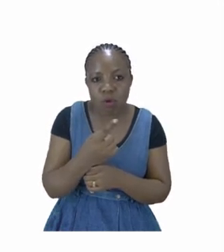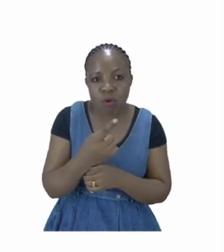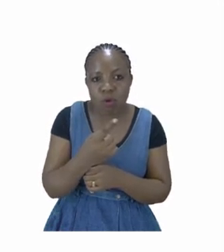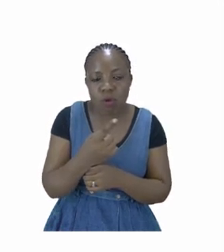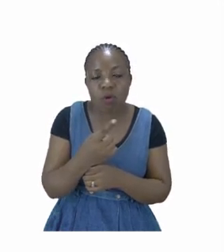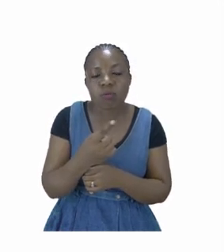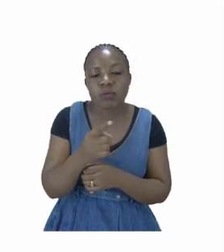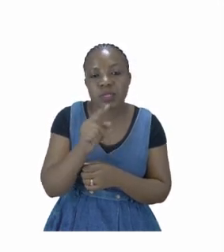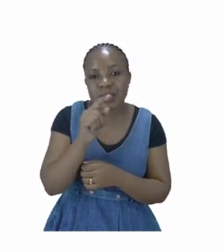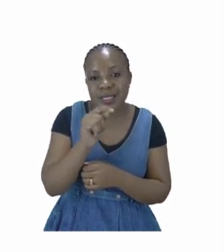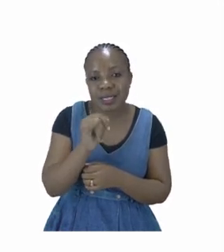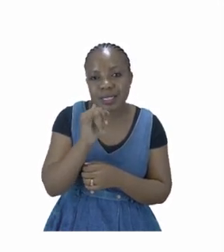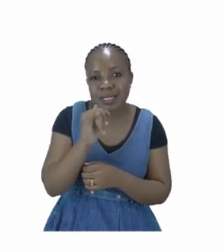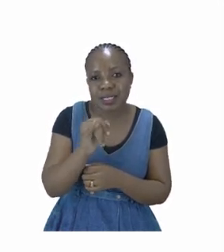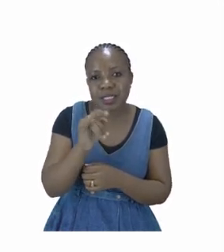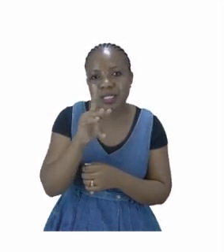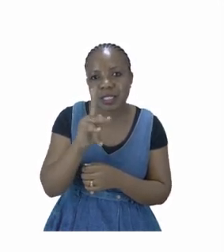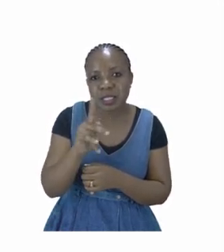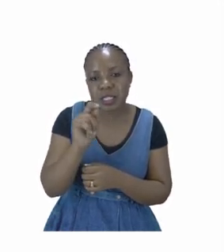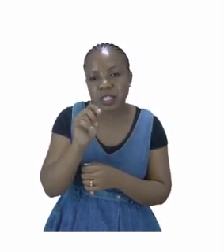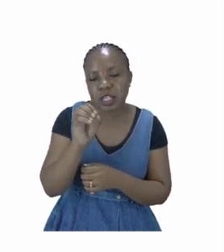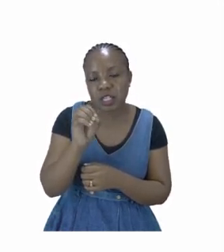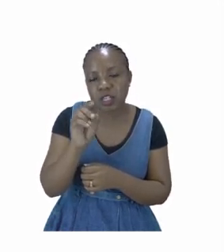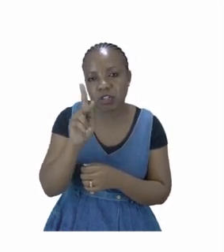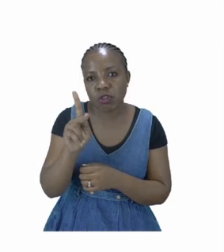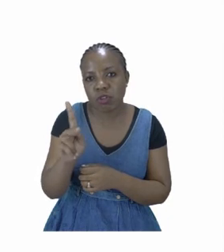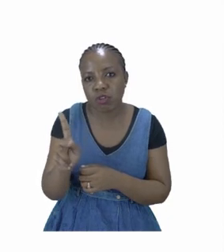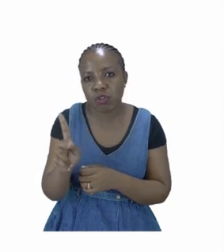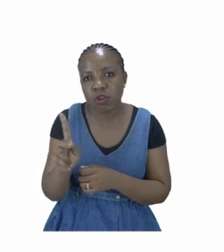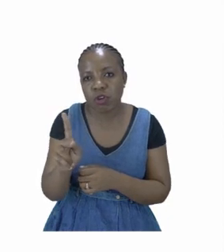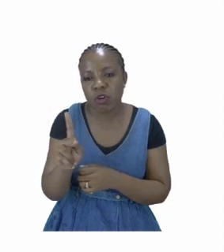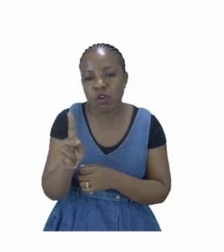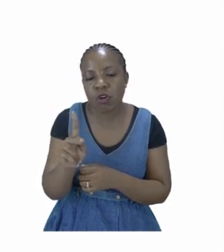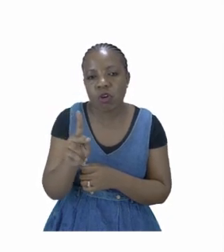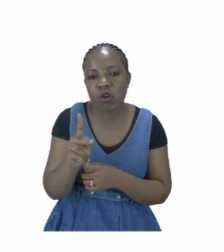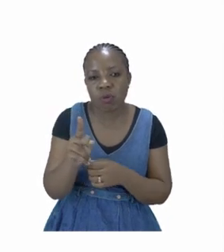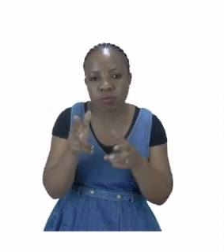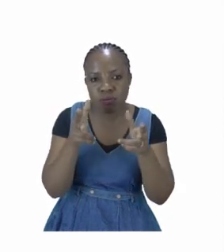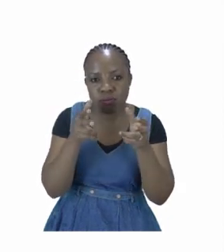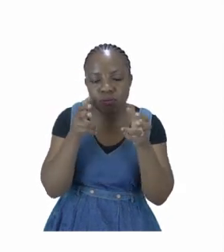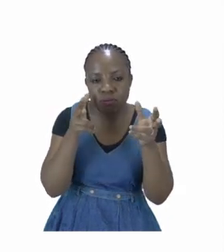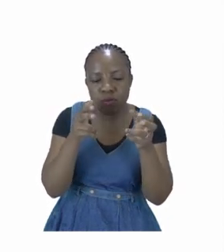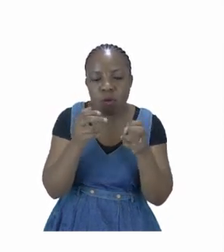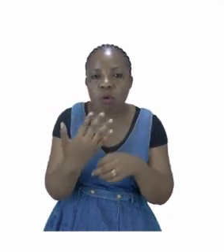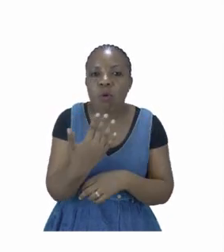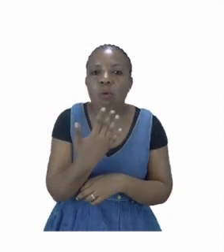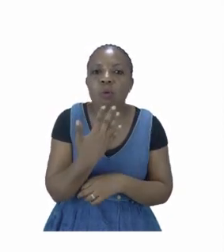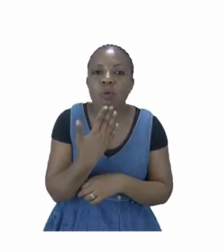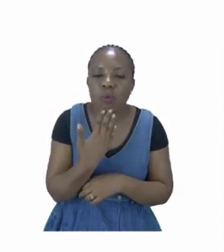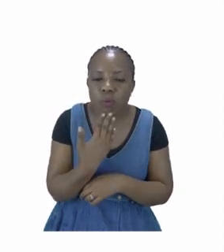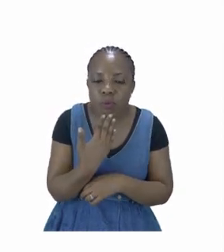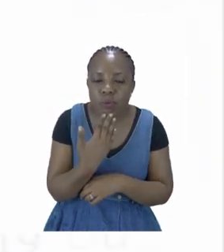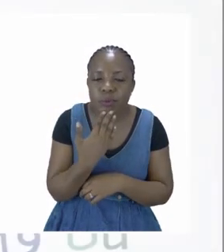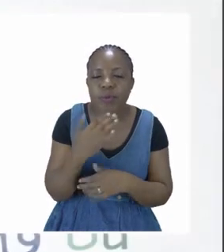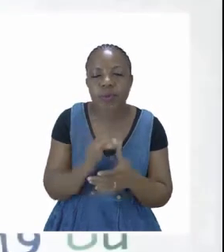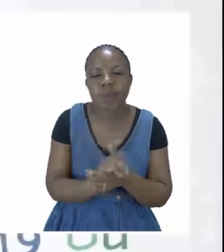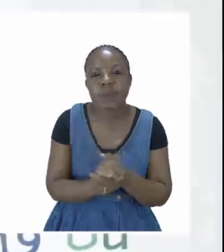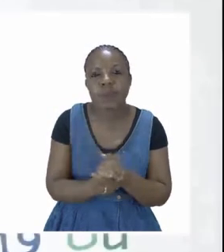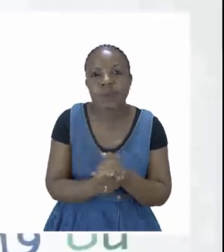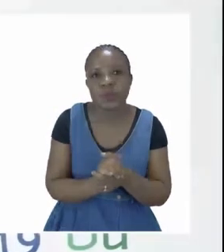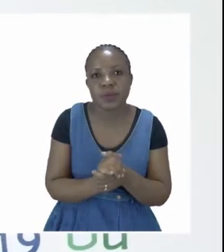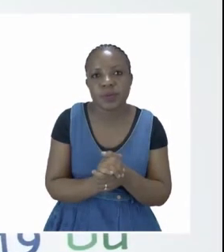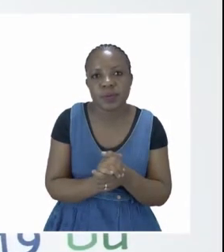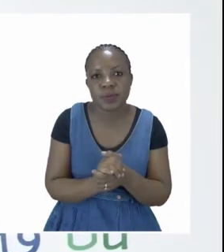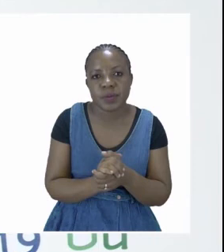watches TikToks? Now, boys and girls, for us to understand, we need to read